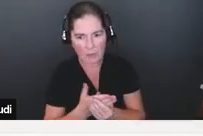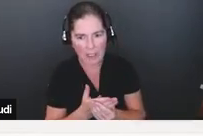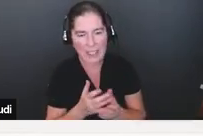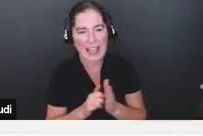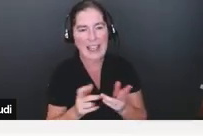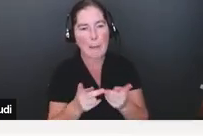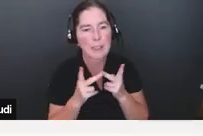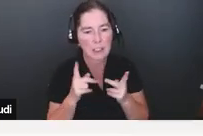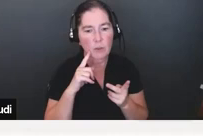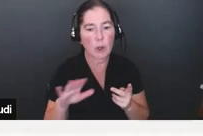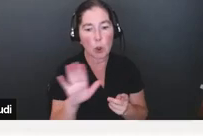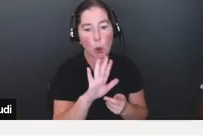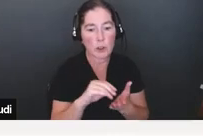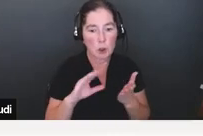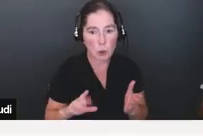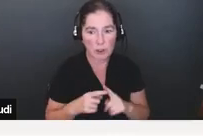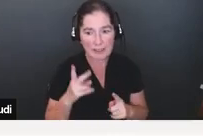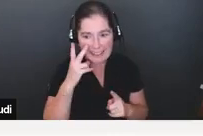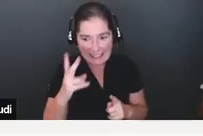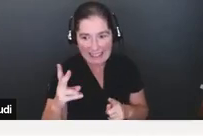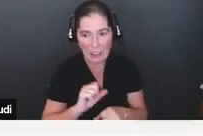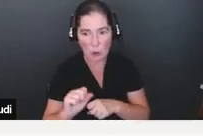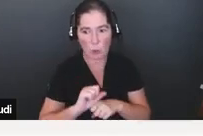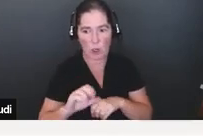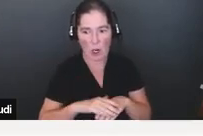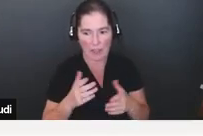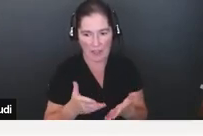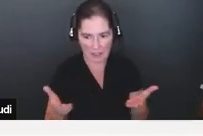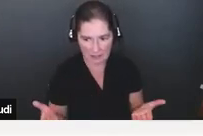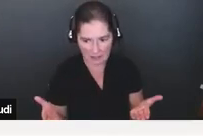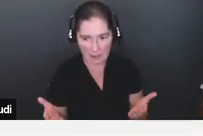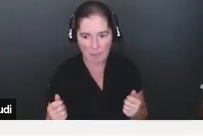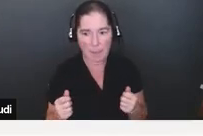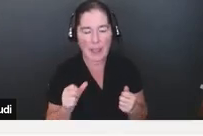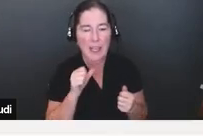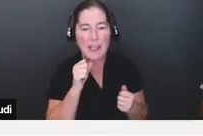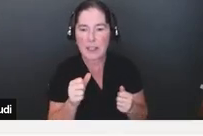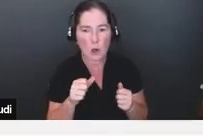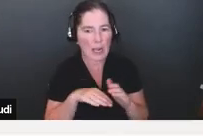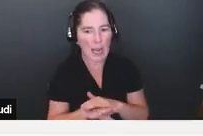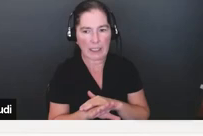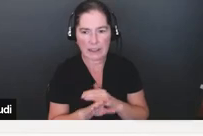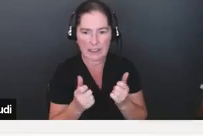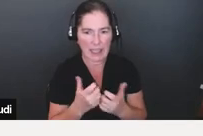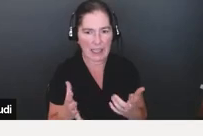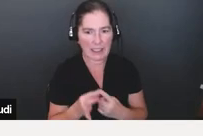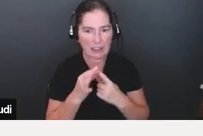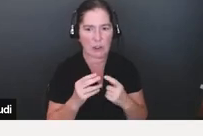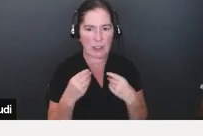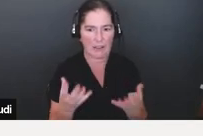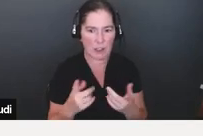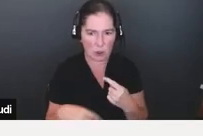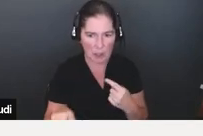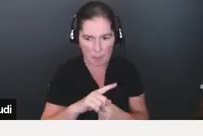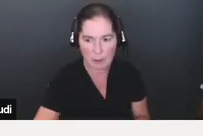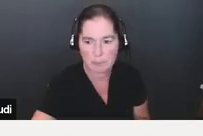for your students to see and to work on things. They don't get access to edit anything unless you give it to them. Just for a heads up